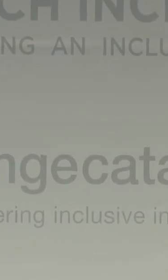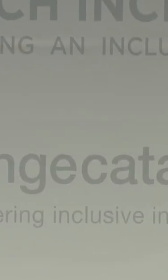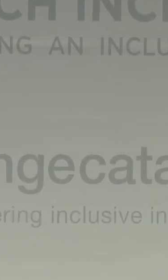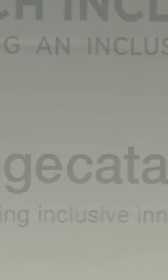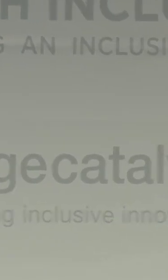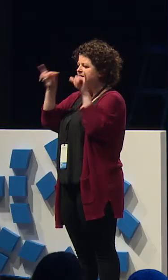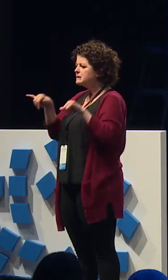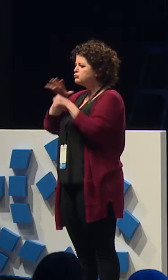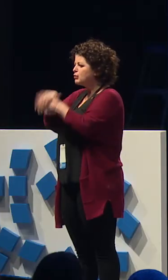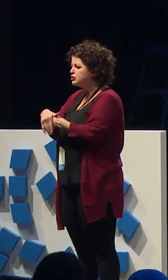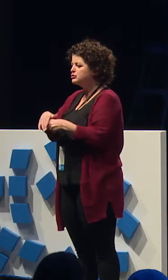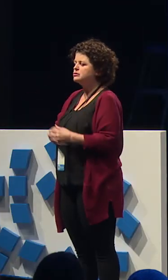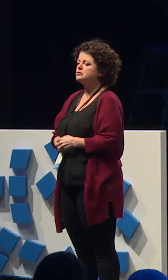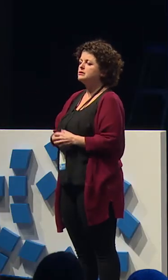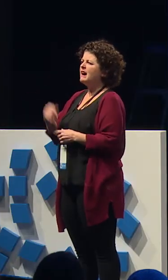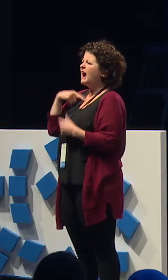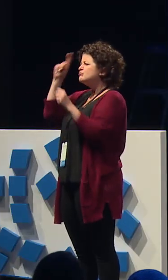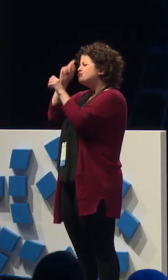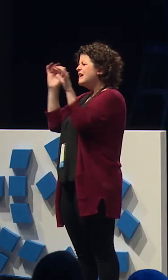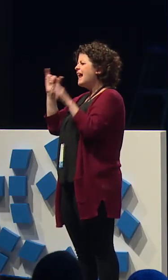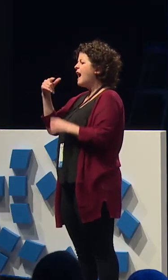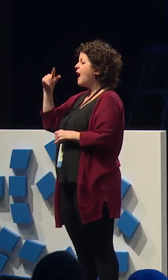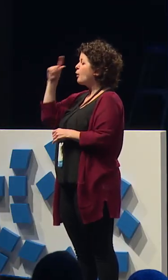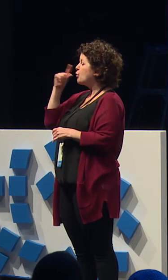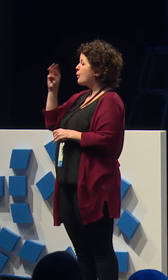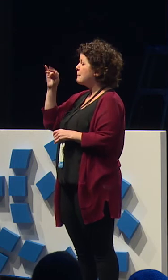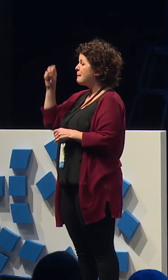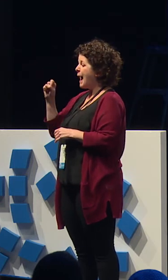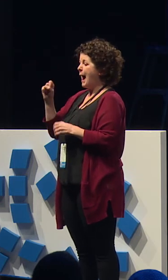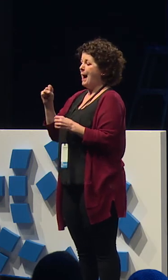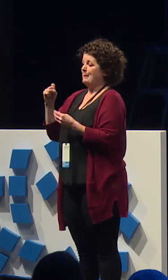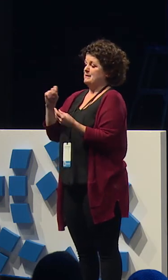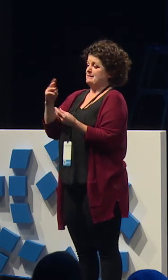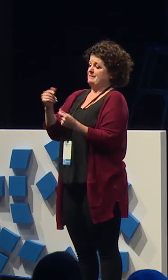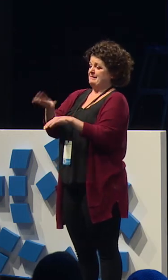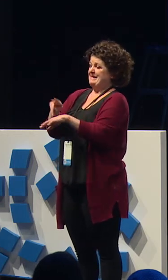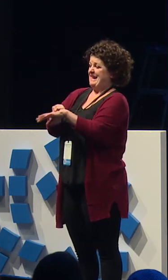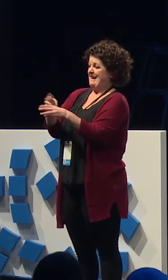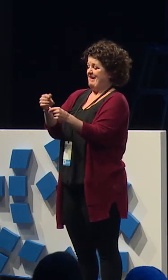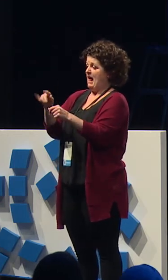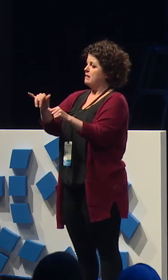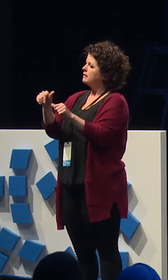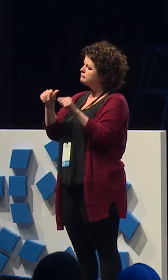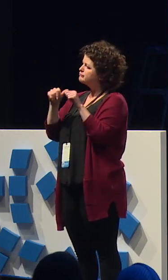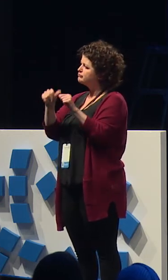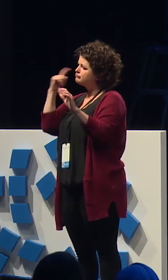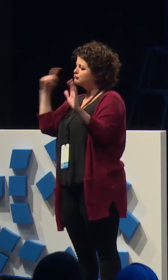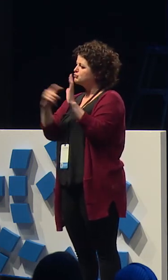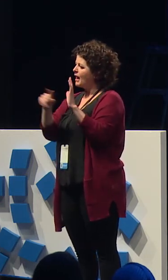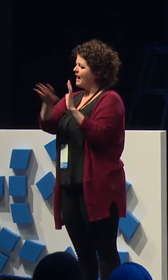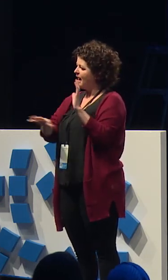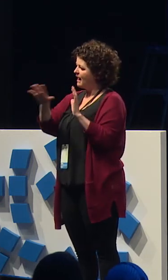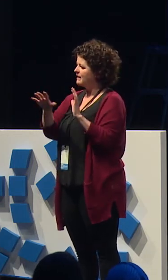I'd like to imagine like, a Google Maps where indigenous land that's currently recognized as, like the color